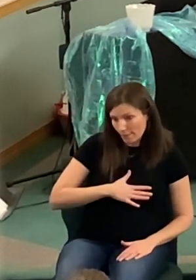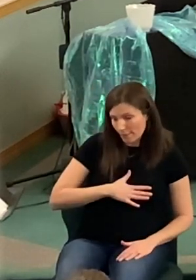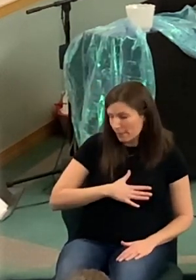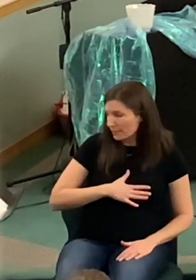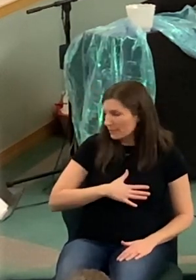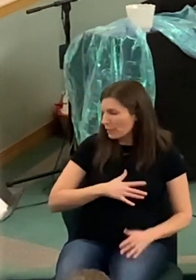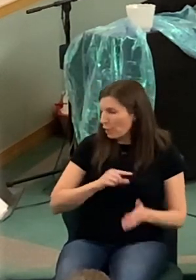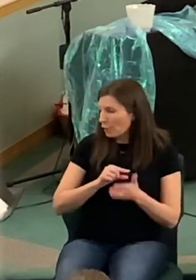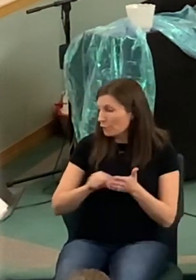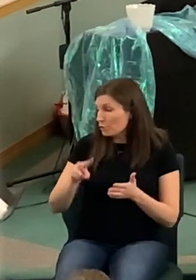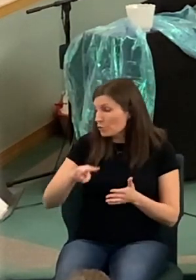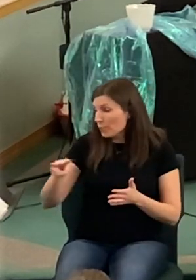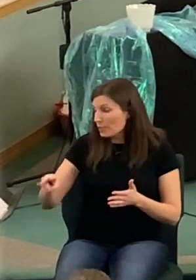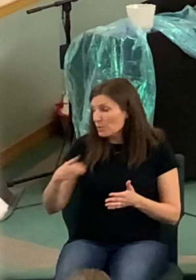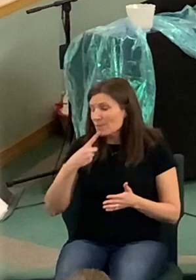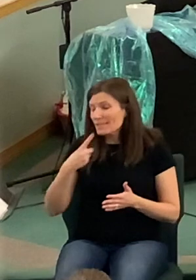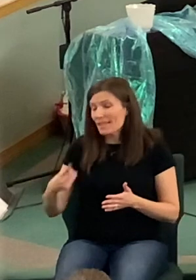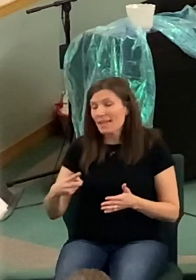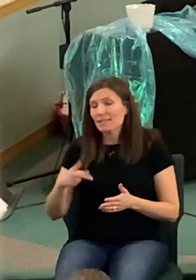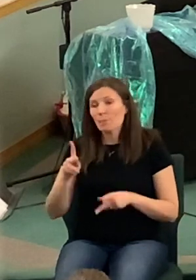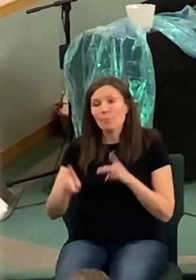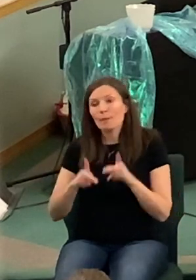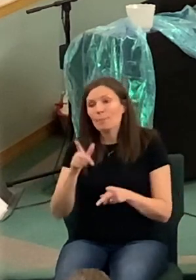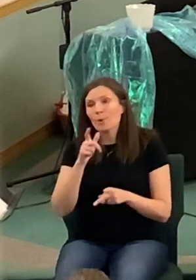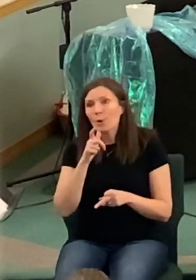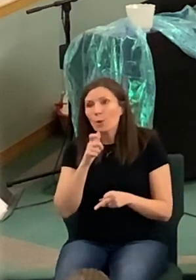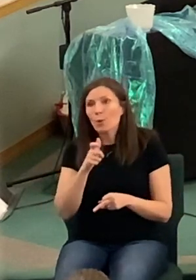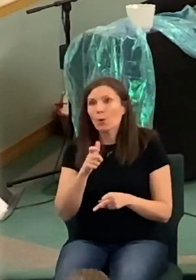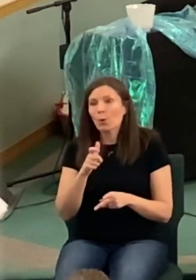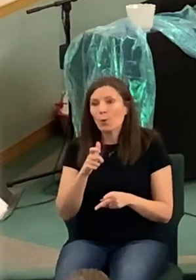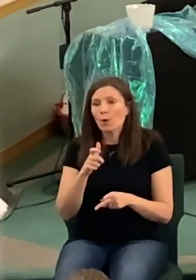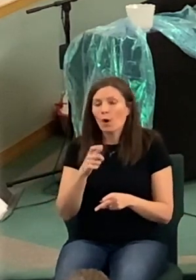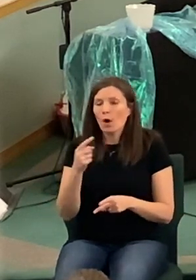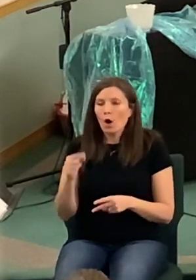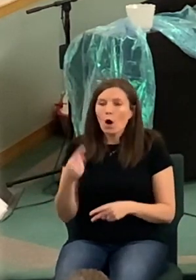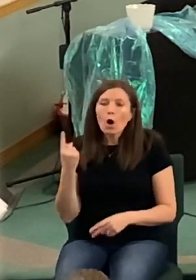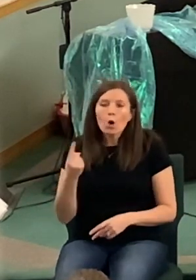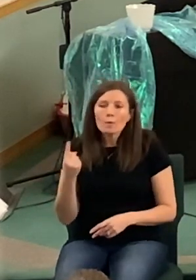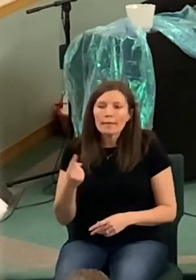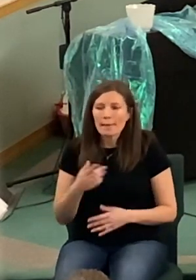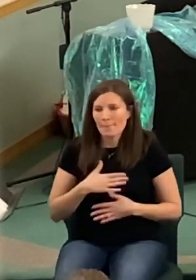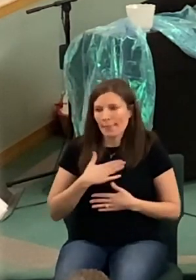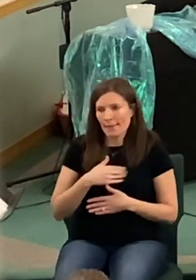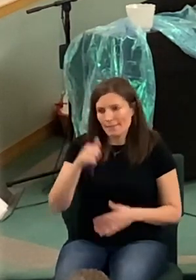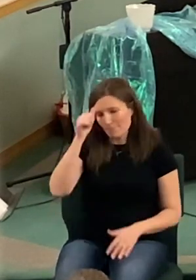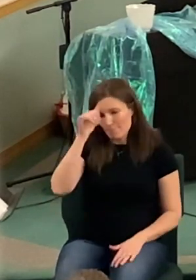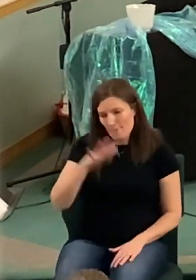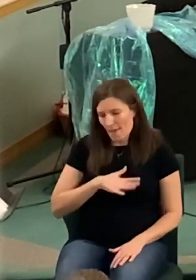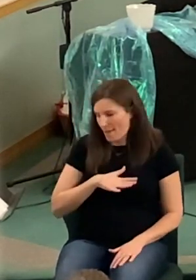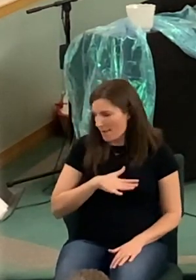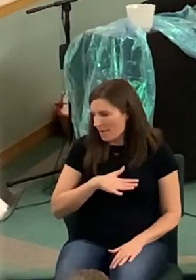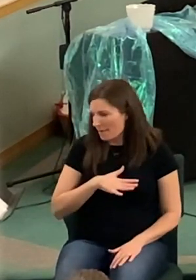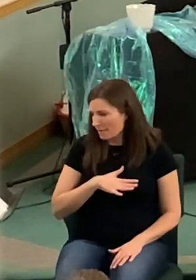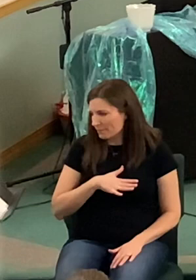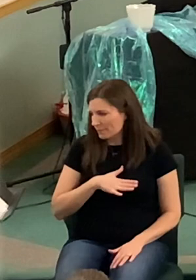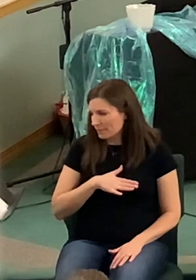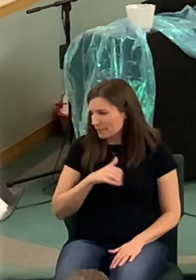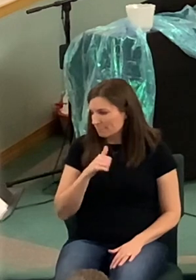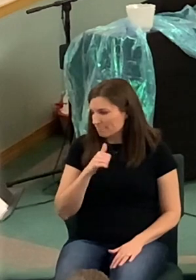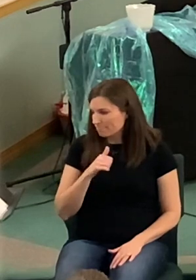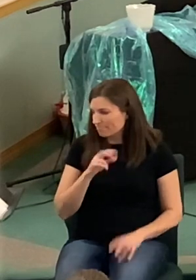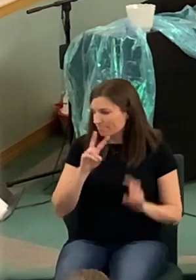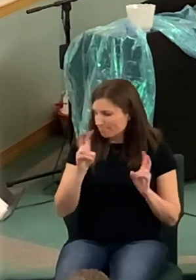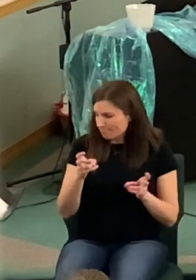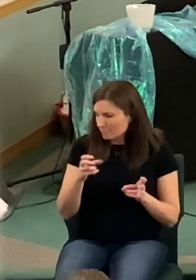In verse 22, he says, those who merely please men. He says, not with external service as those